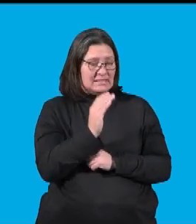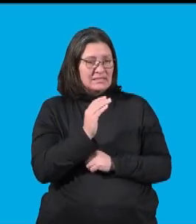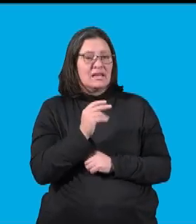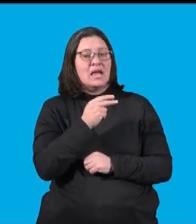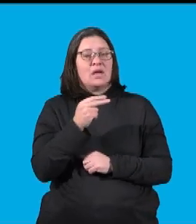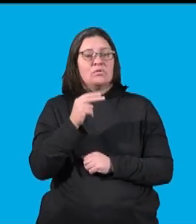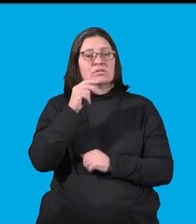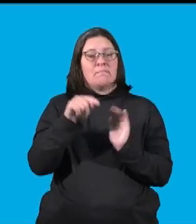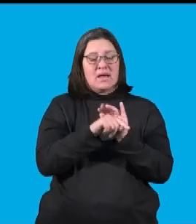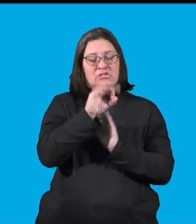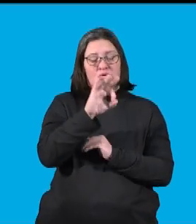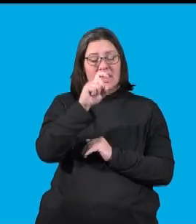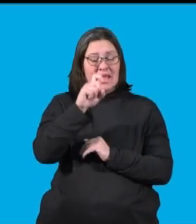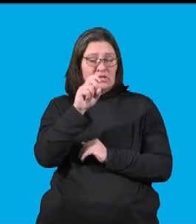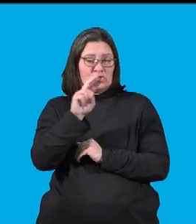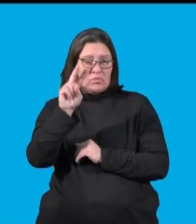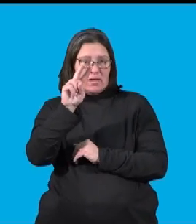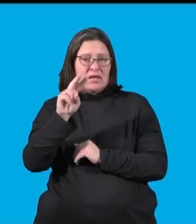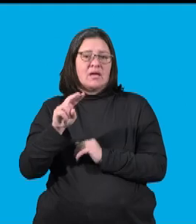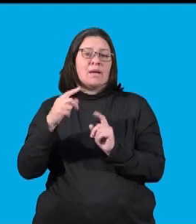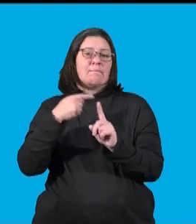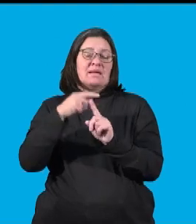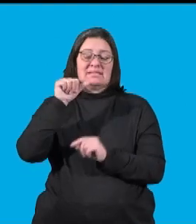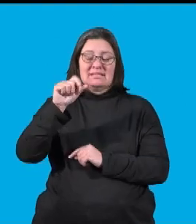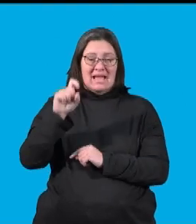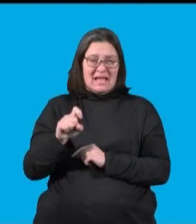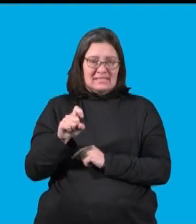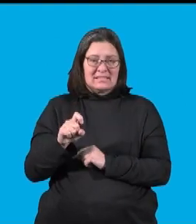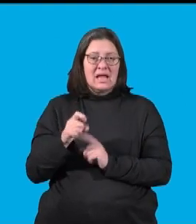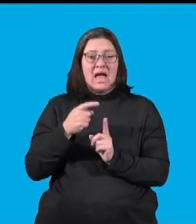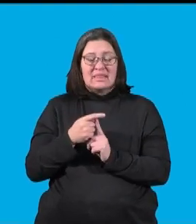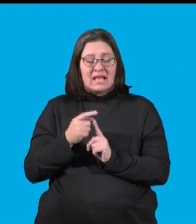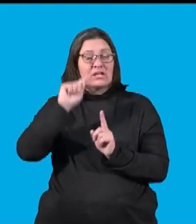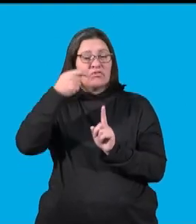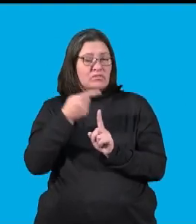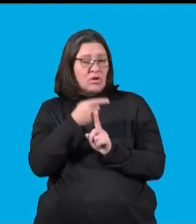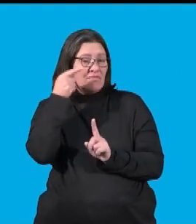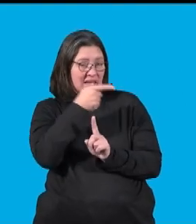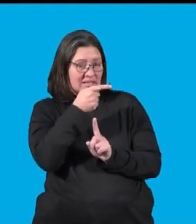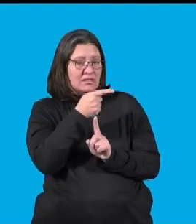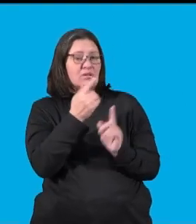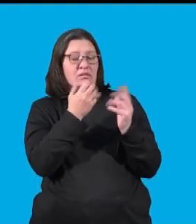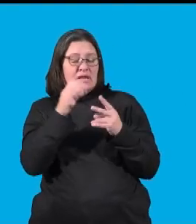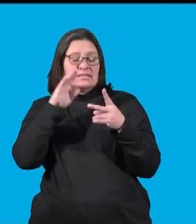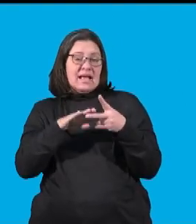We get minus 3x squared plus 6. And then we take the derivative of